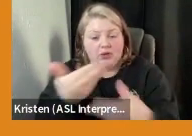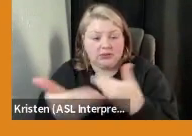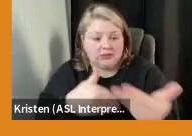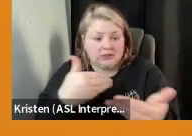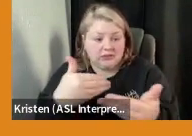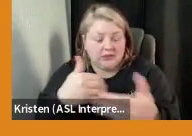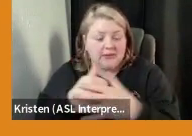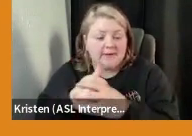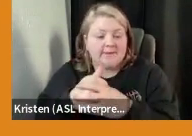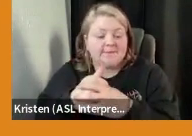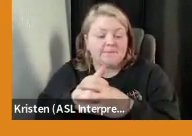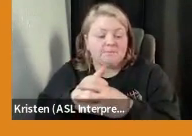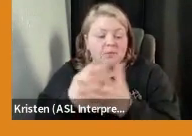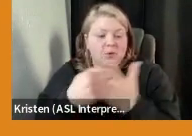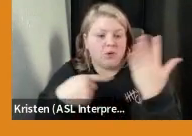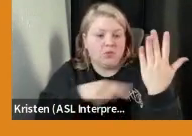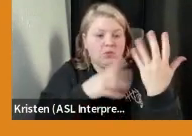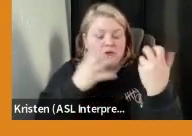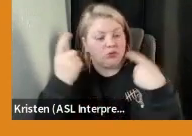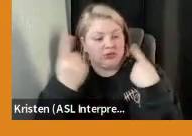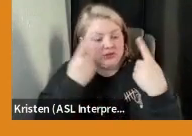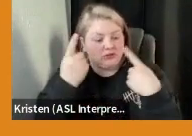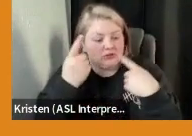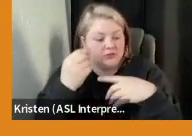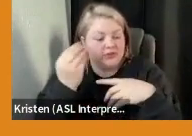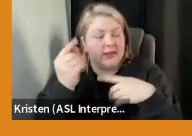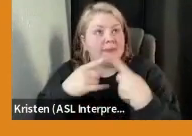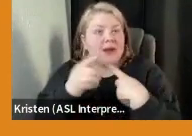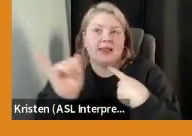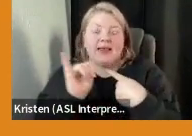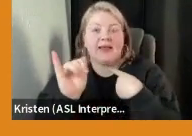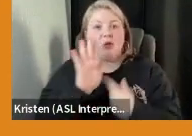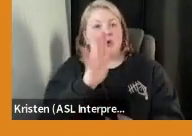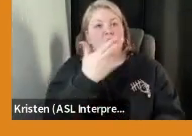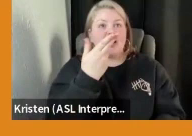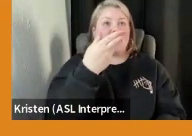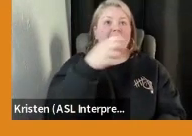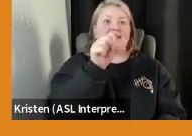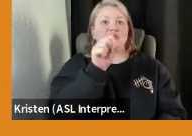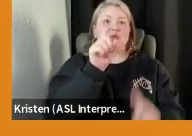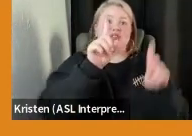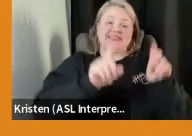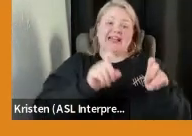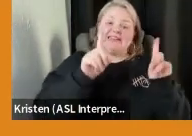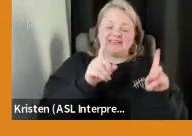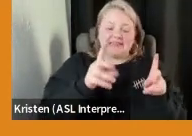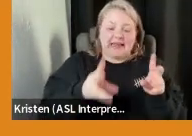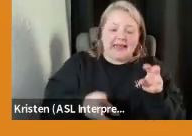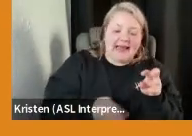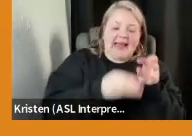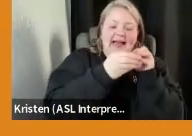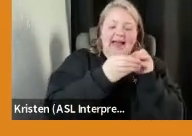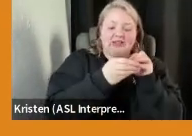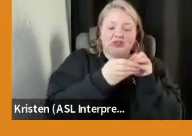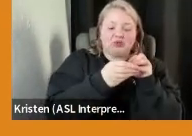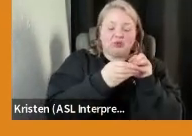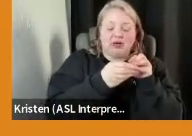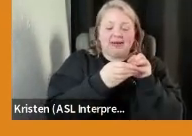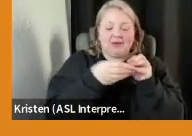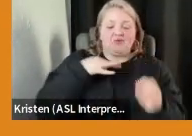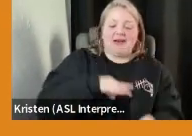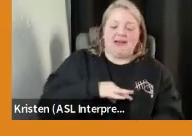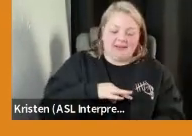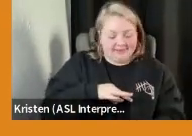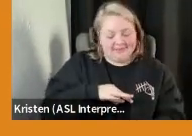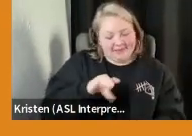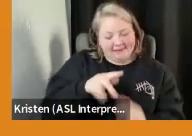There will be additional points. Think of it as extra credit on your high school chemistry exam. There will be additional